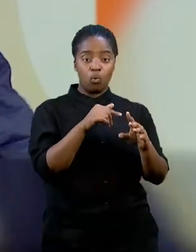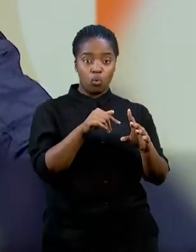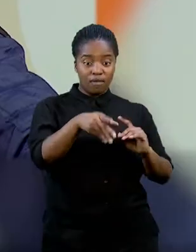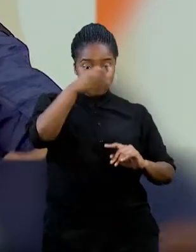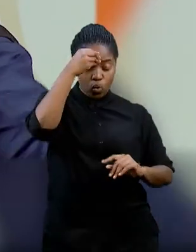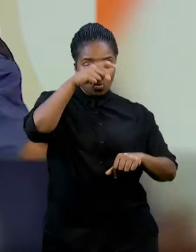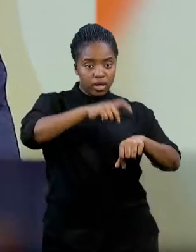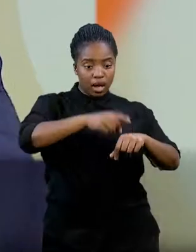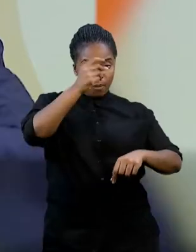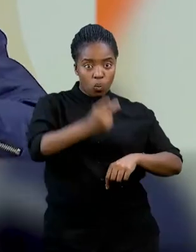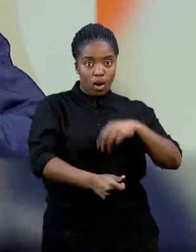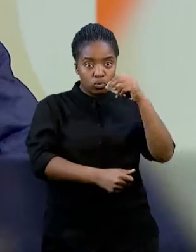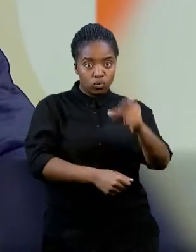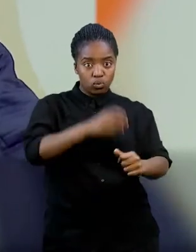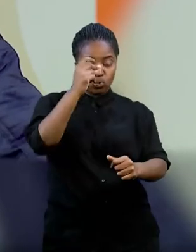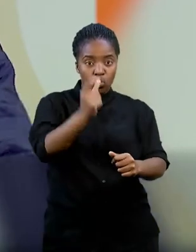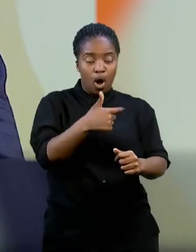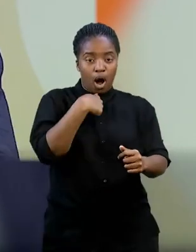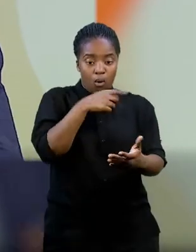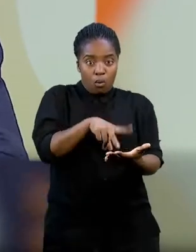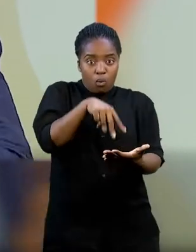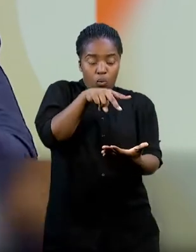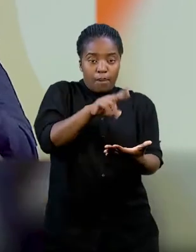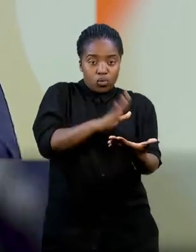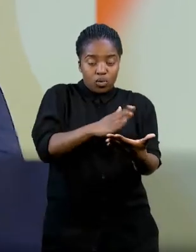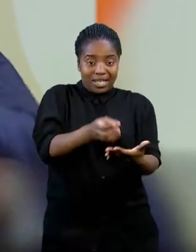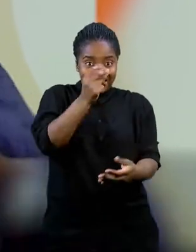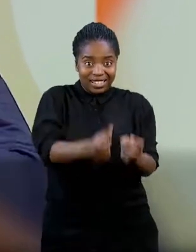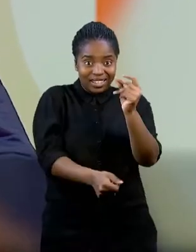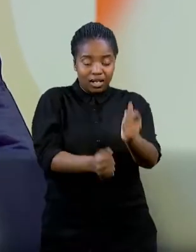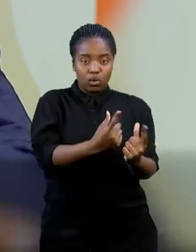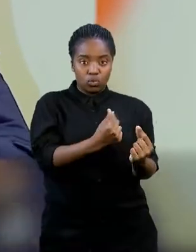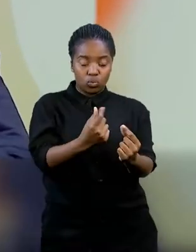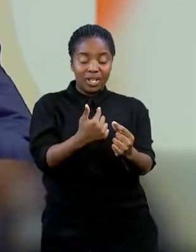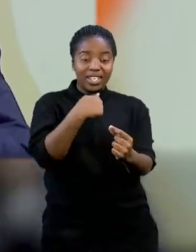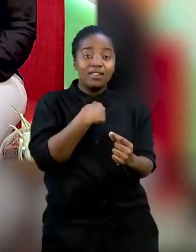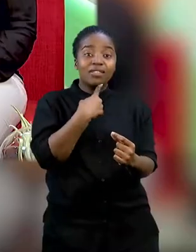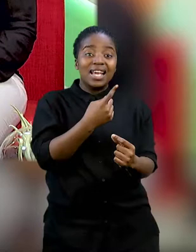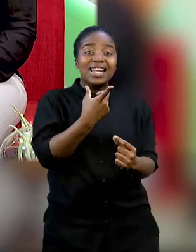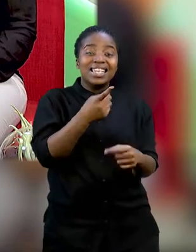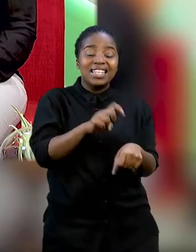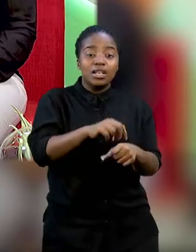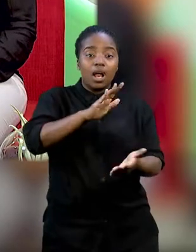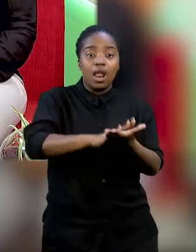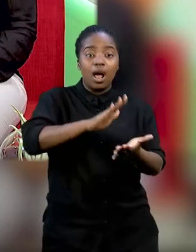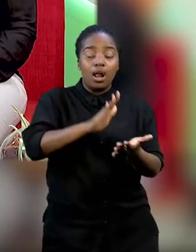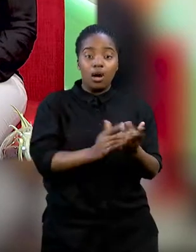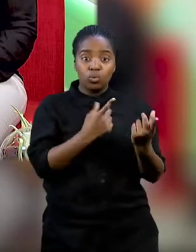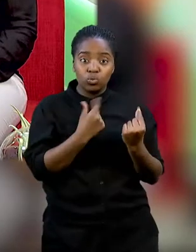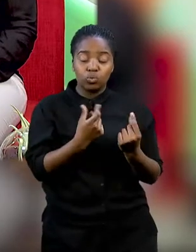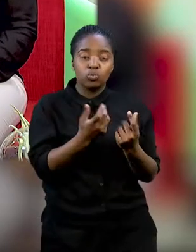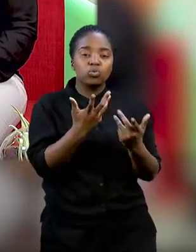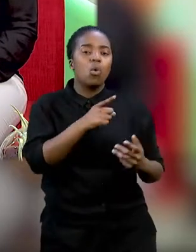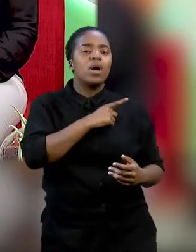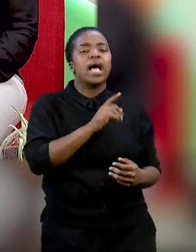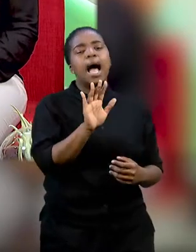sequence of funeral, we found it in a timing, your corner, and wouldn't swell up with music. And if a choreographer you need a loan, then you do